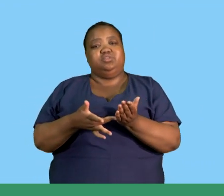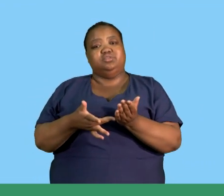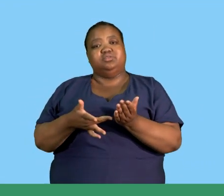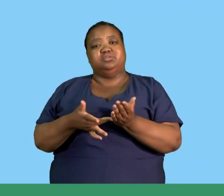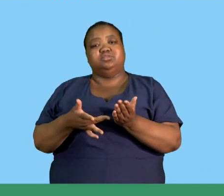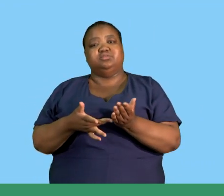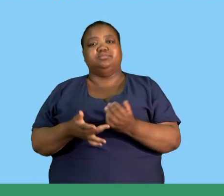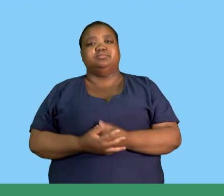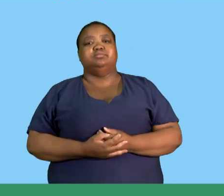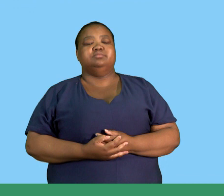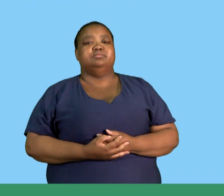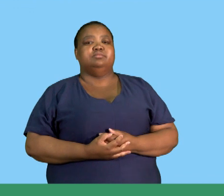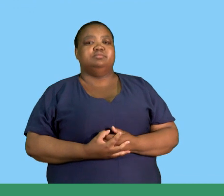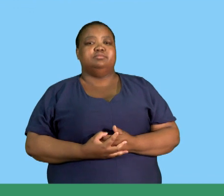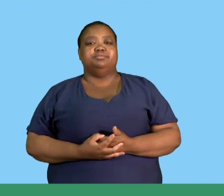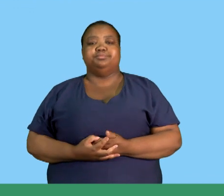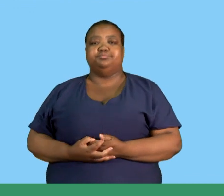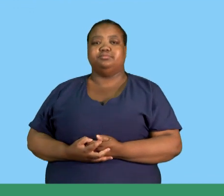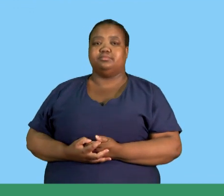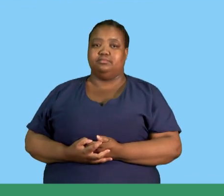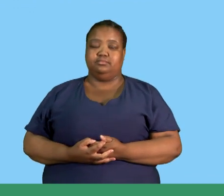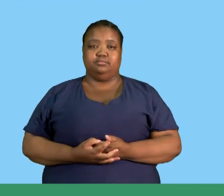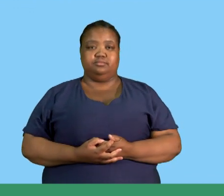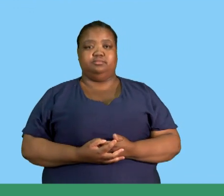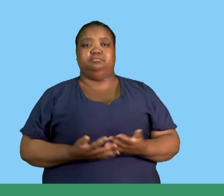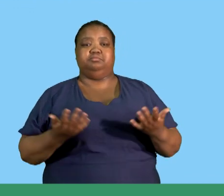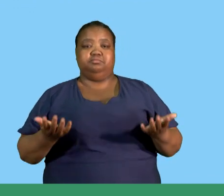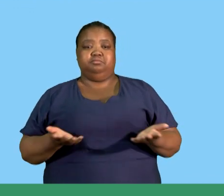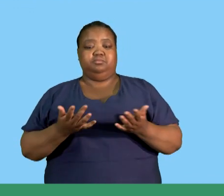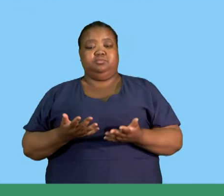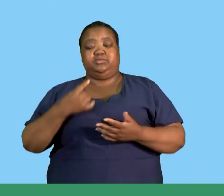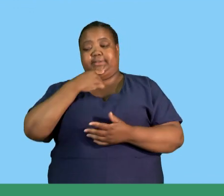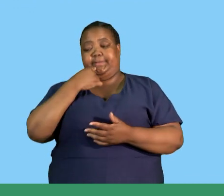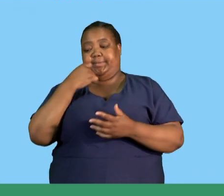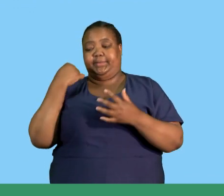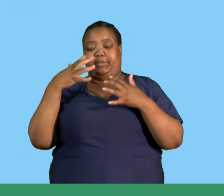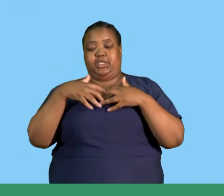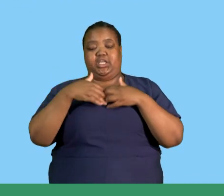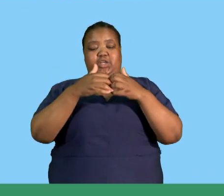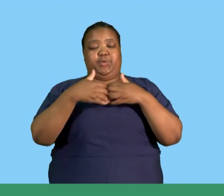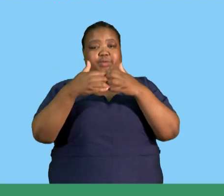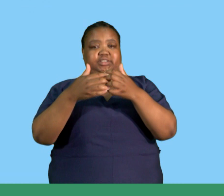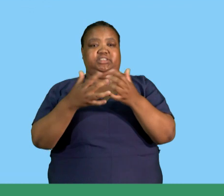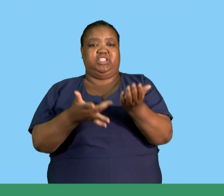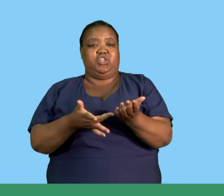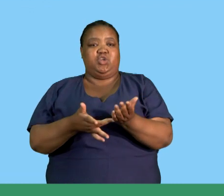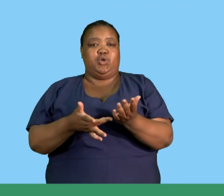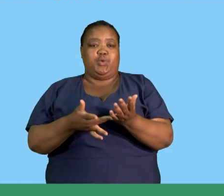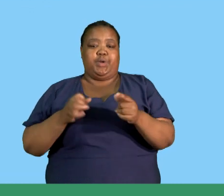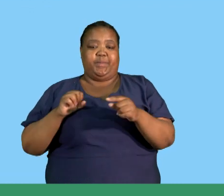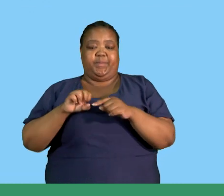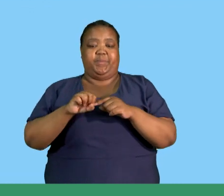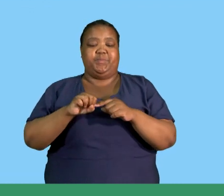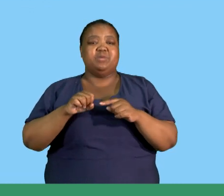technological. So that is the correct answer because we are unable to keep abreast with the latest innovation. Right, the